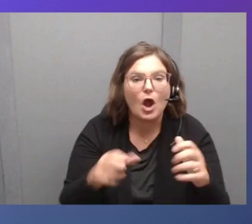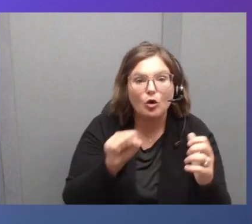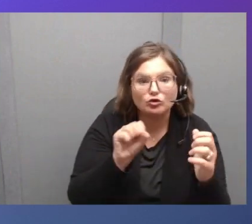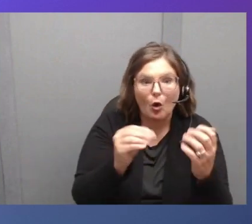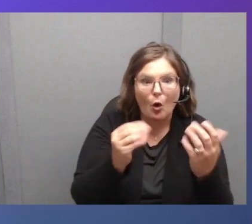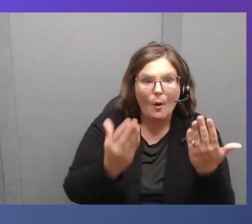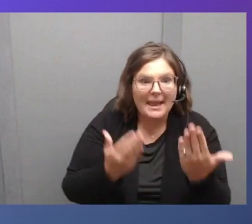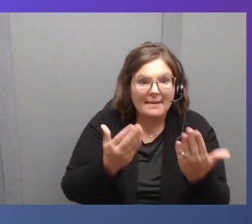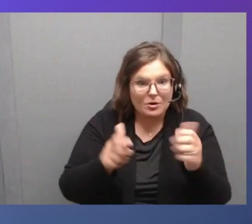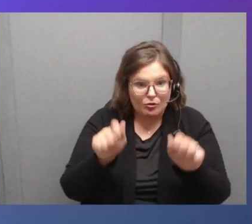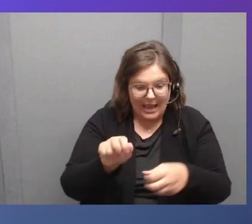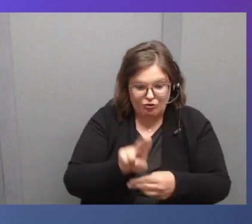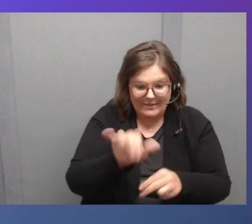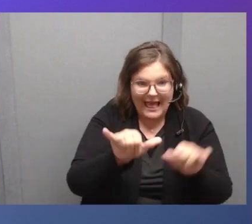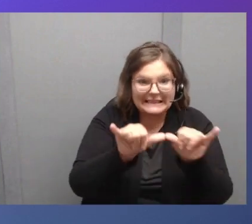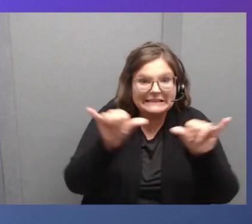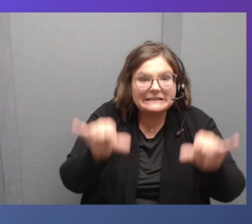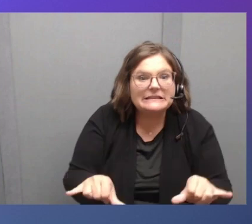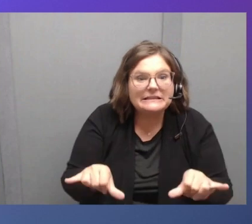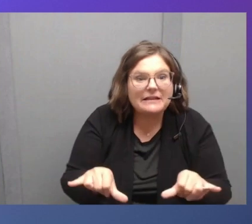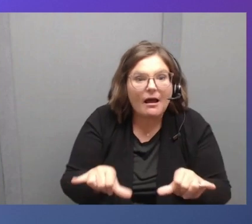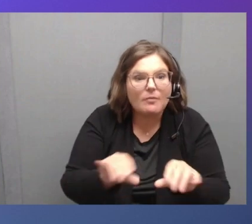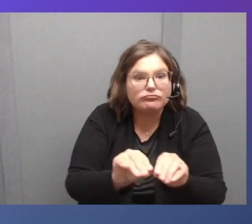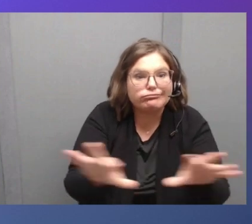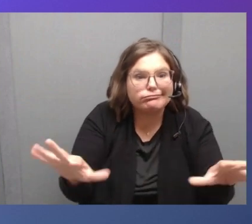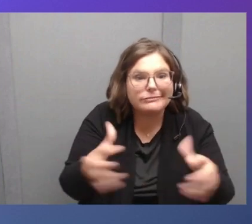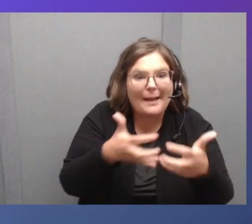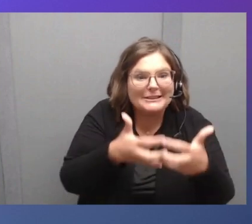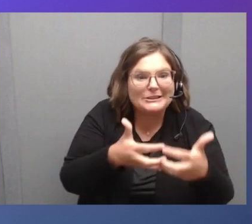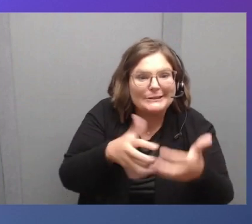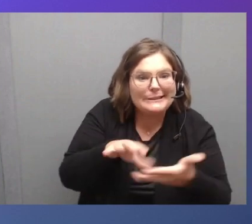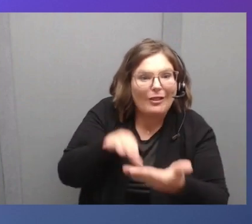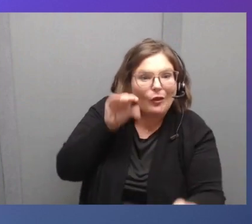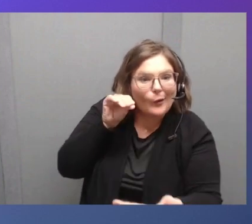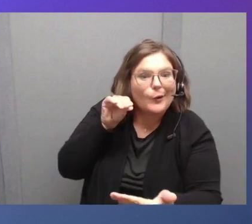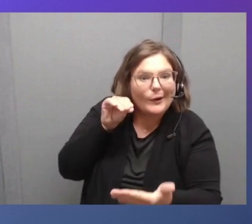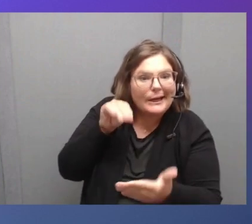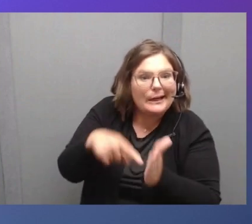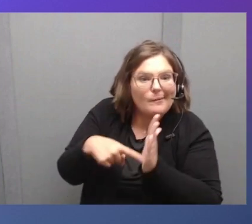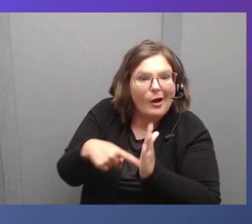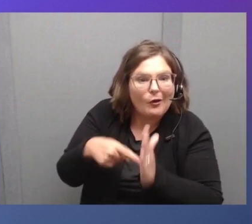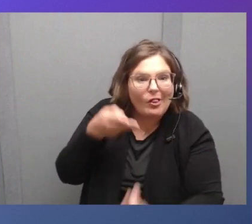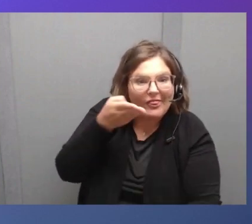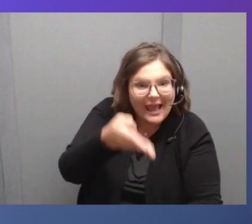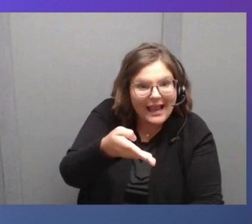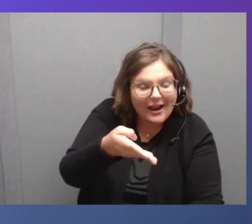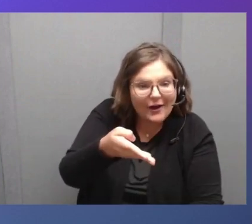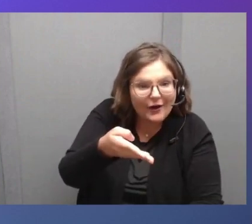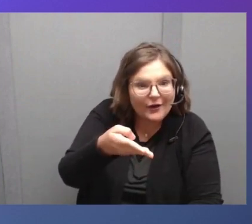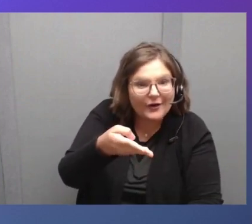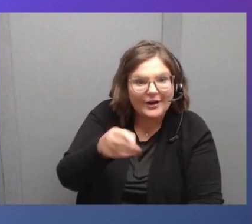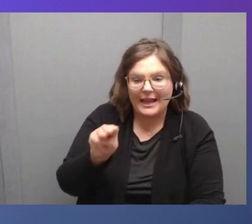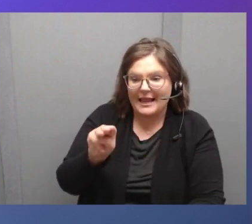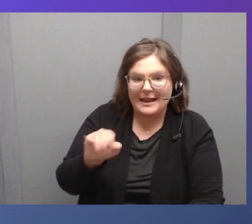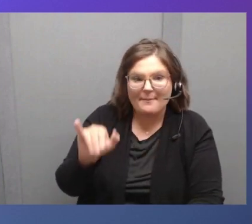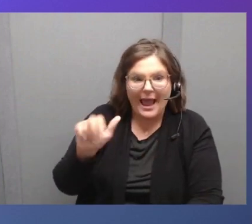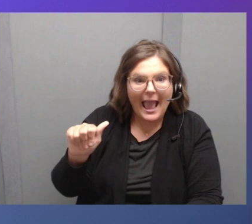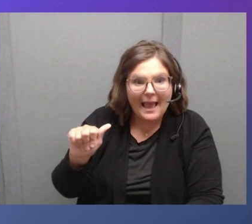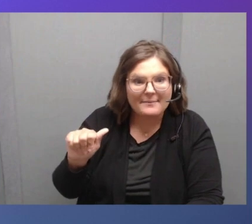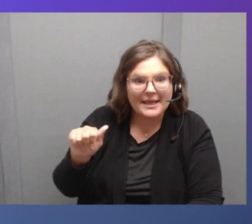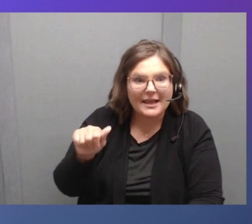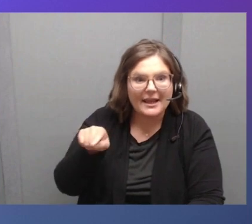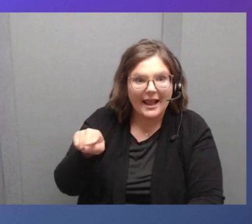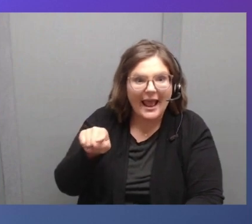And so you can deploy that machine learning model in the Miami local zone and boom, directly closer to your customers. And I